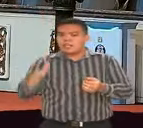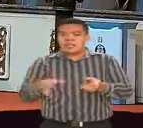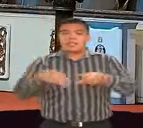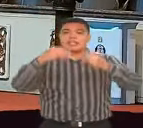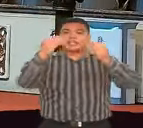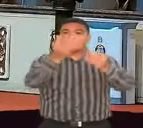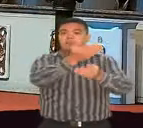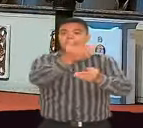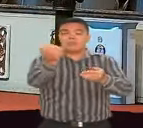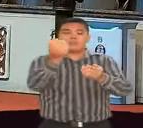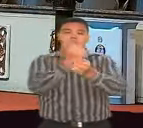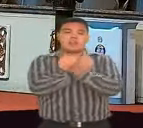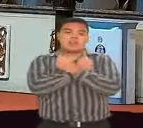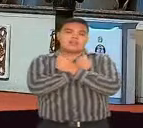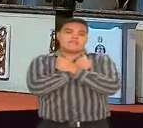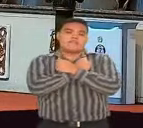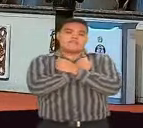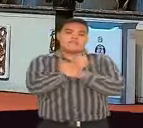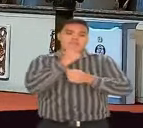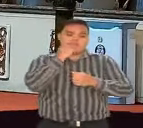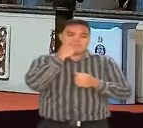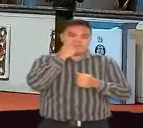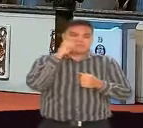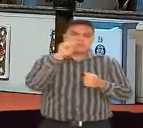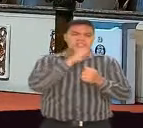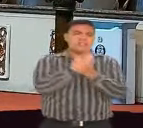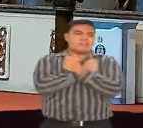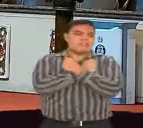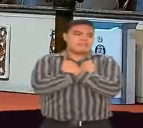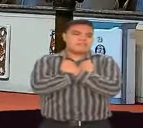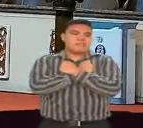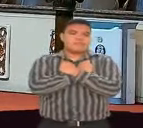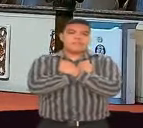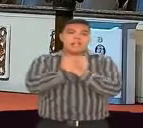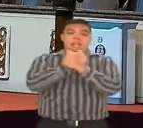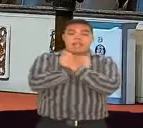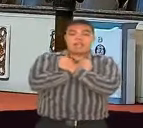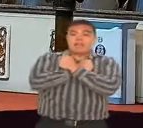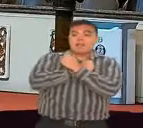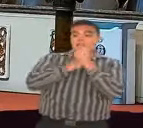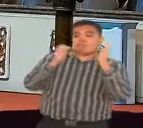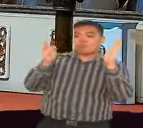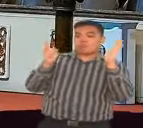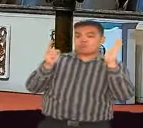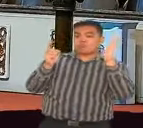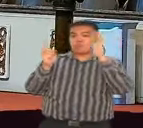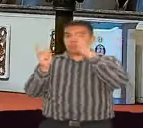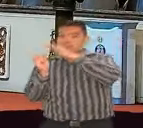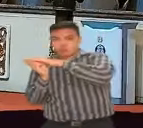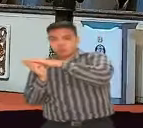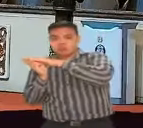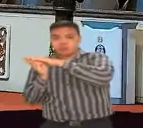On summoning love. Love is the one that conquers fear.